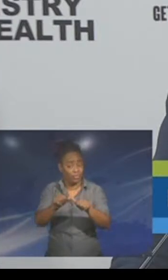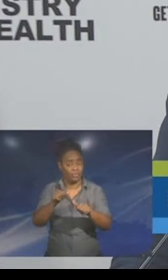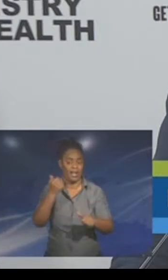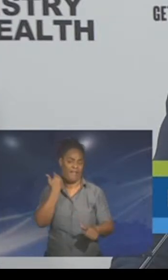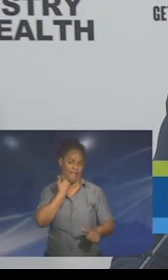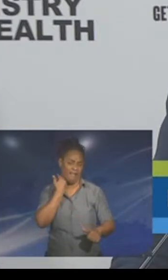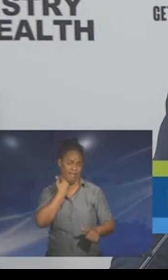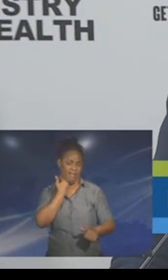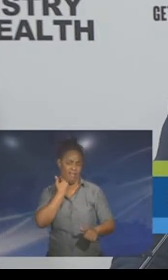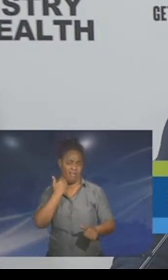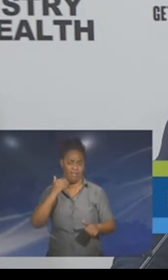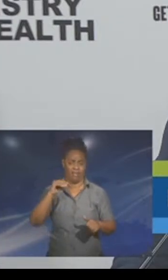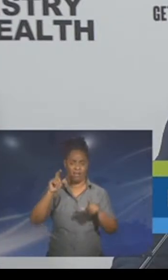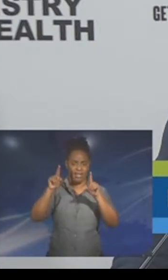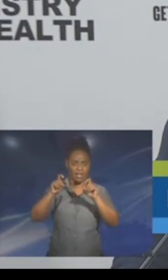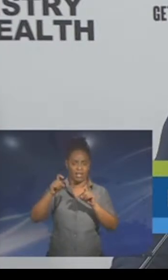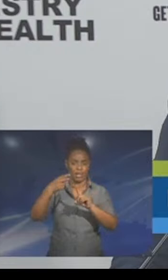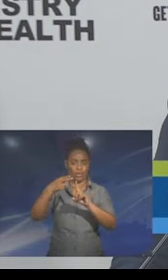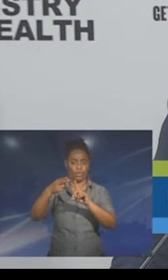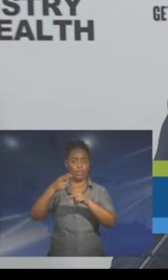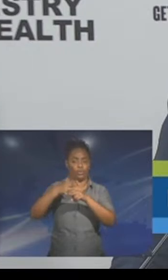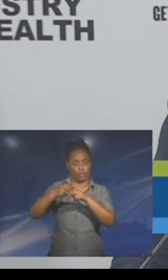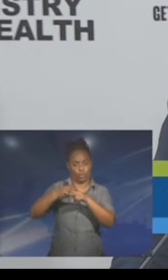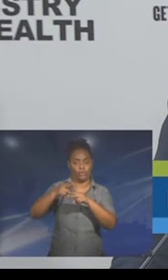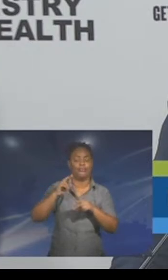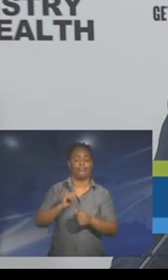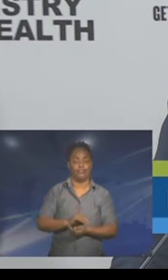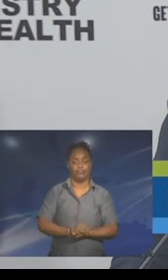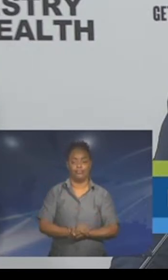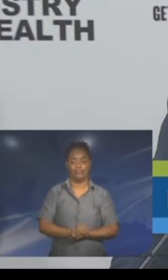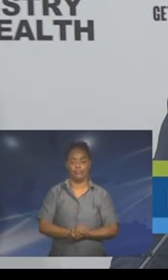And your question about open air,